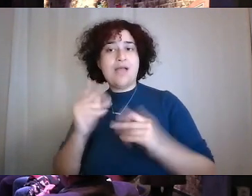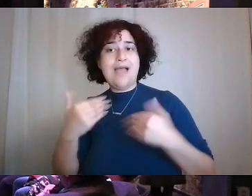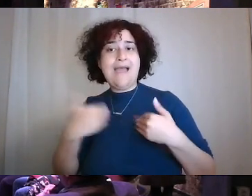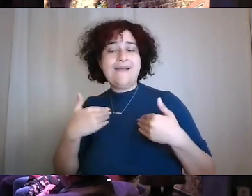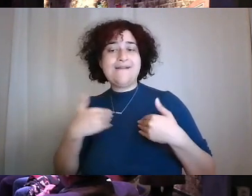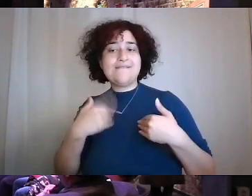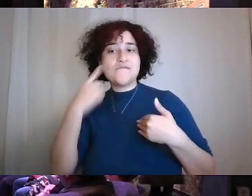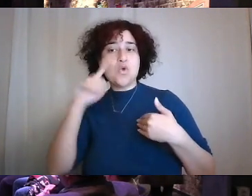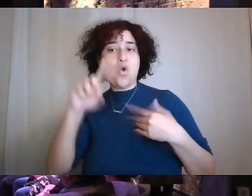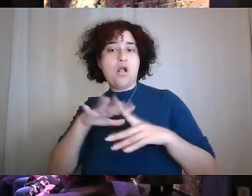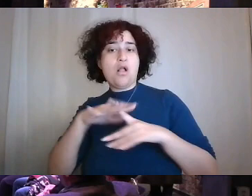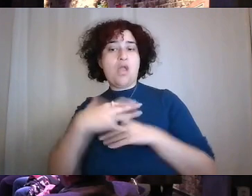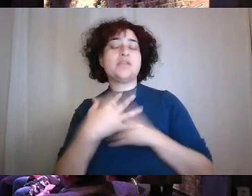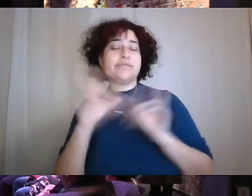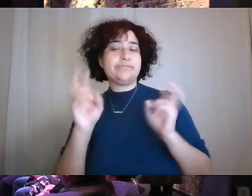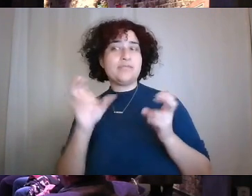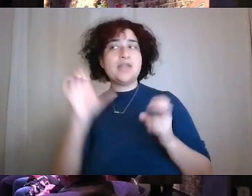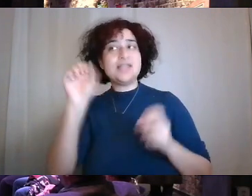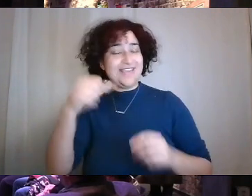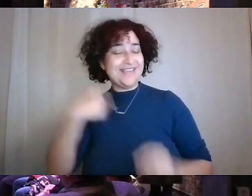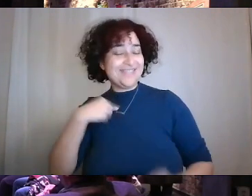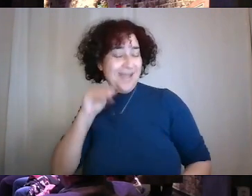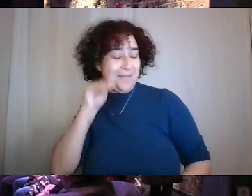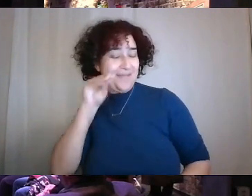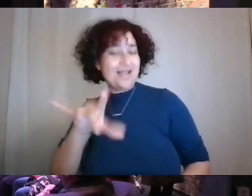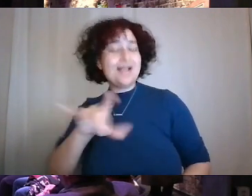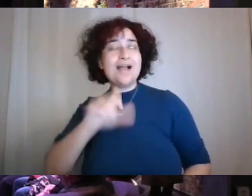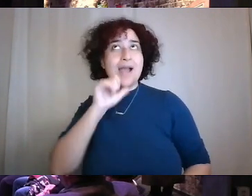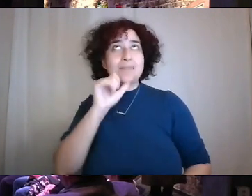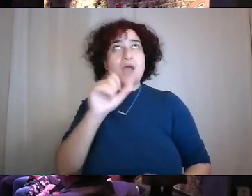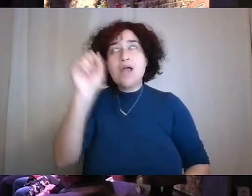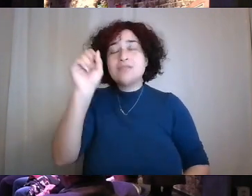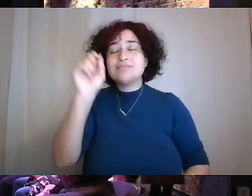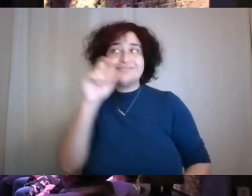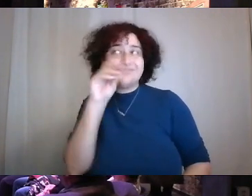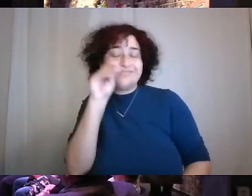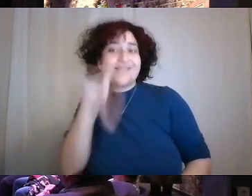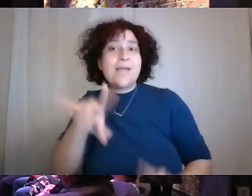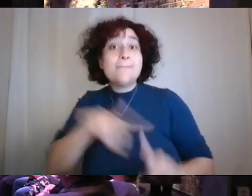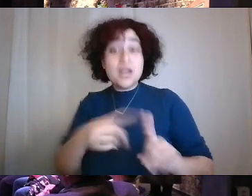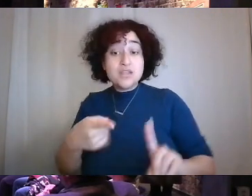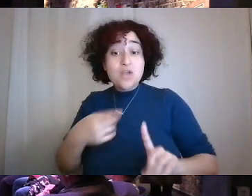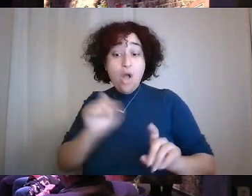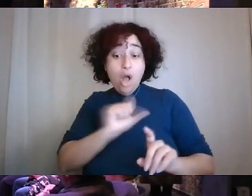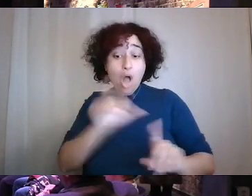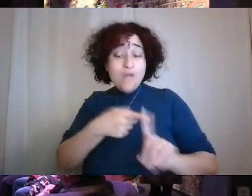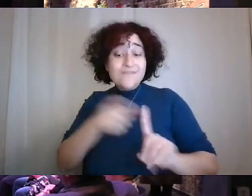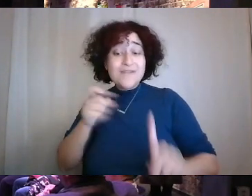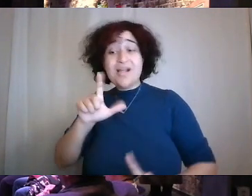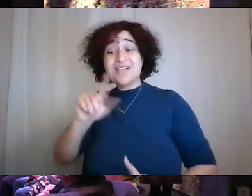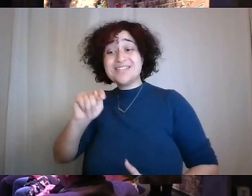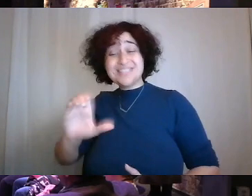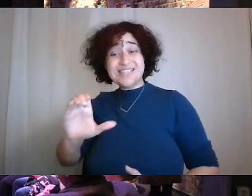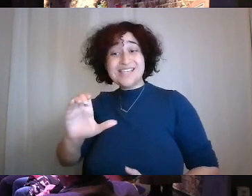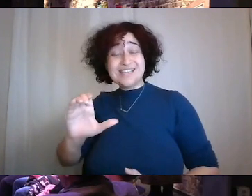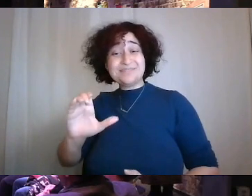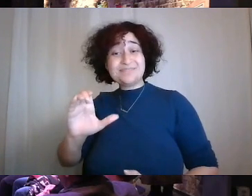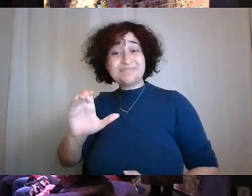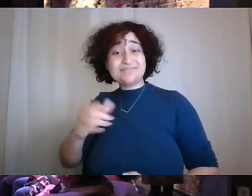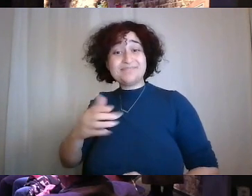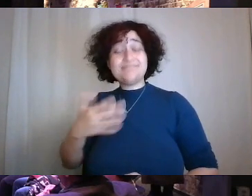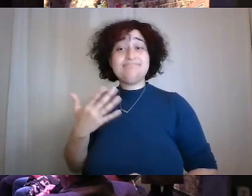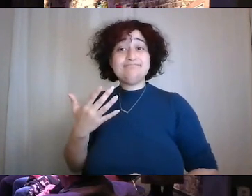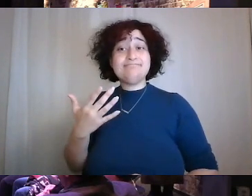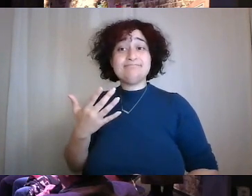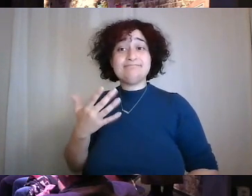I'm plugging it, but I'm not plugging it. It's just, it came out of the LTC, is Noe Montes's and my co-edited Rutledge Companion to Latin